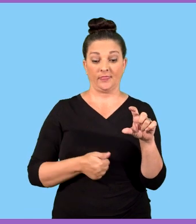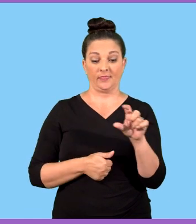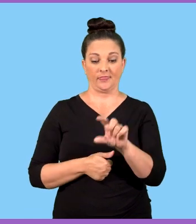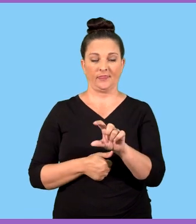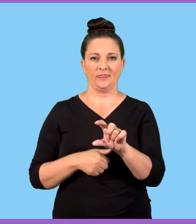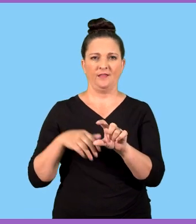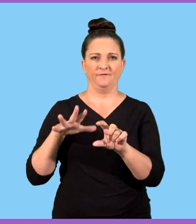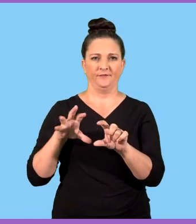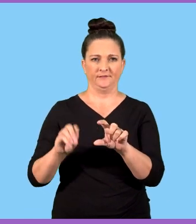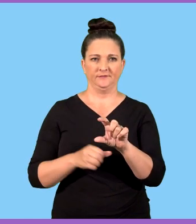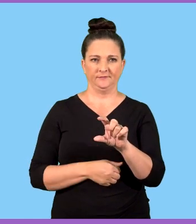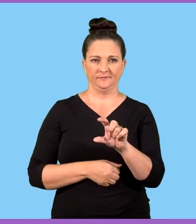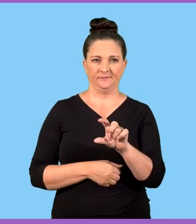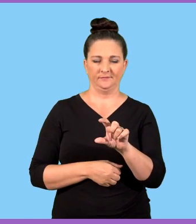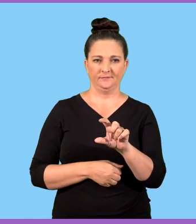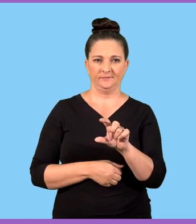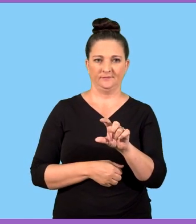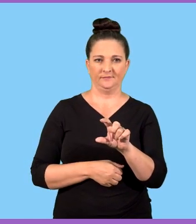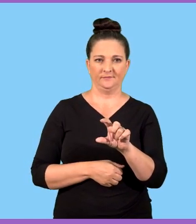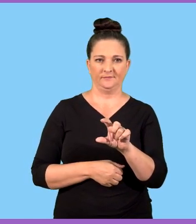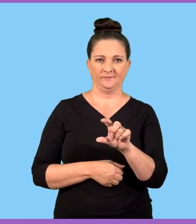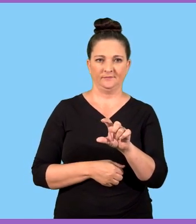Then we get the 50,